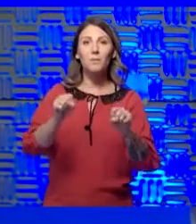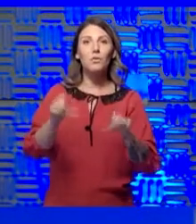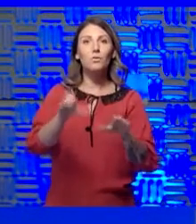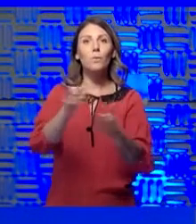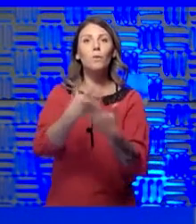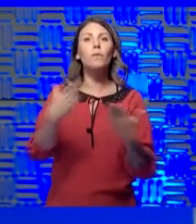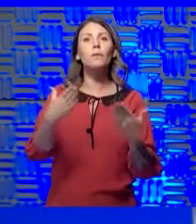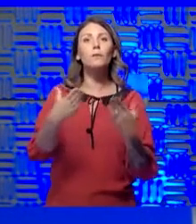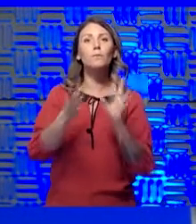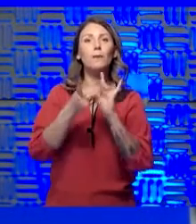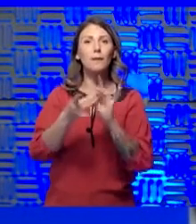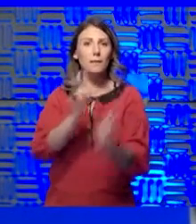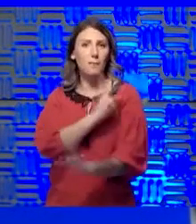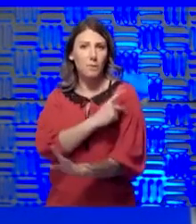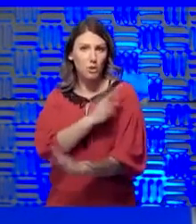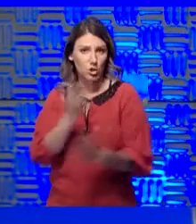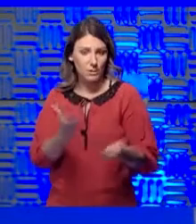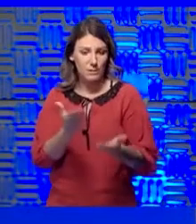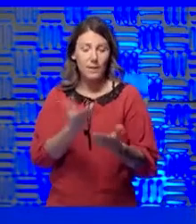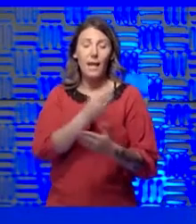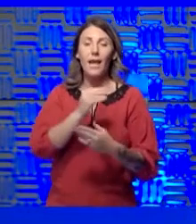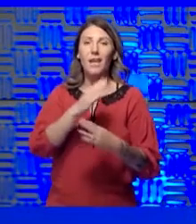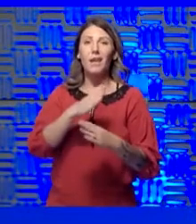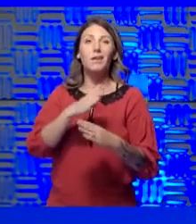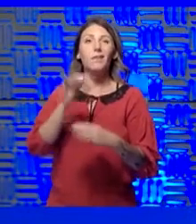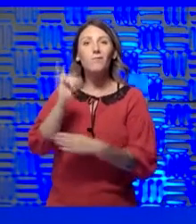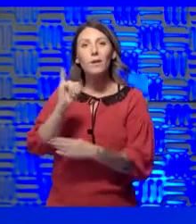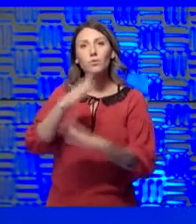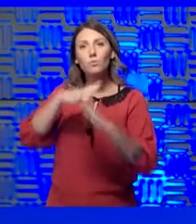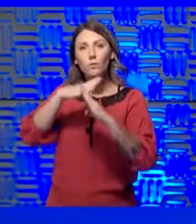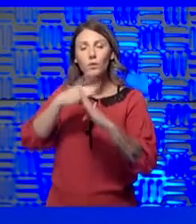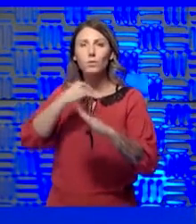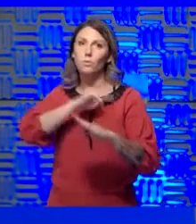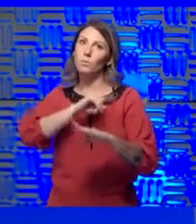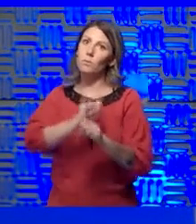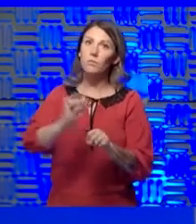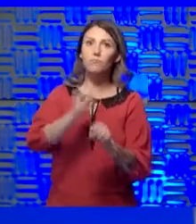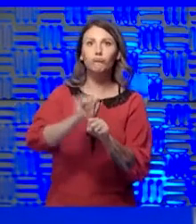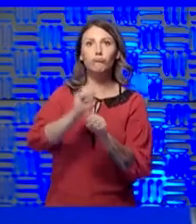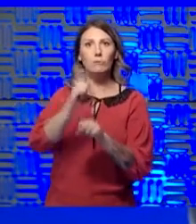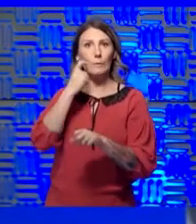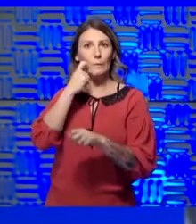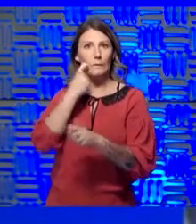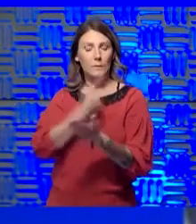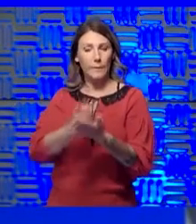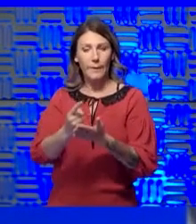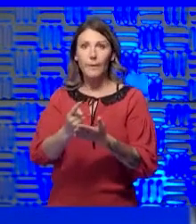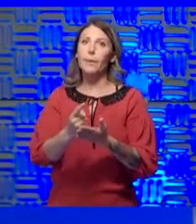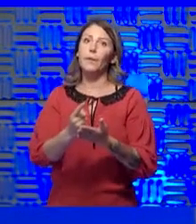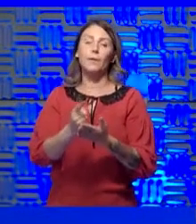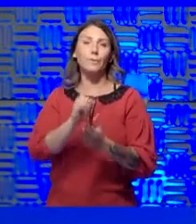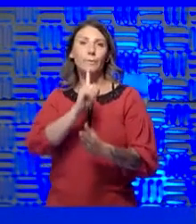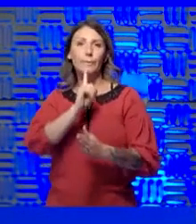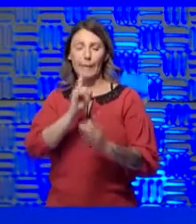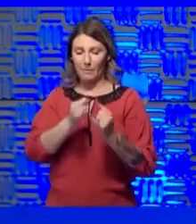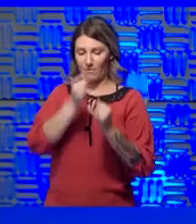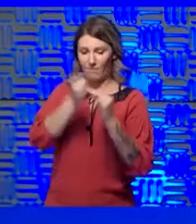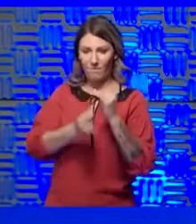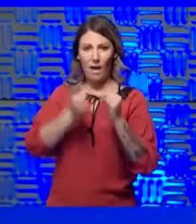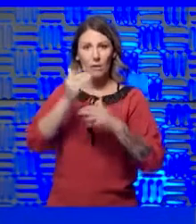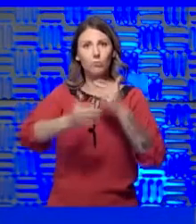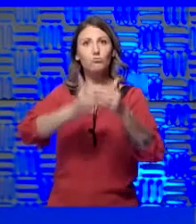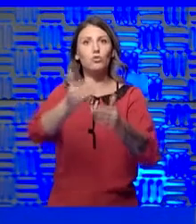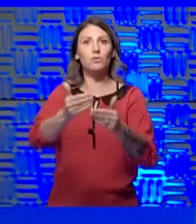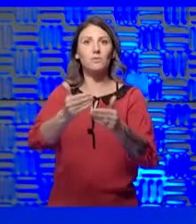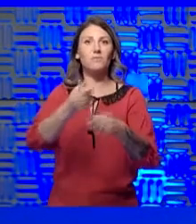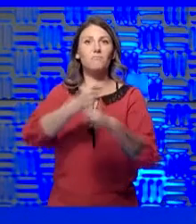for our patients. And as far as infection prevention goes, we have been working very hard this past week to really put in the final procedures to make